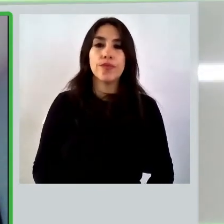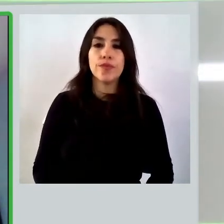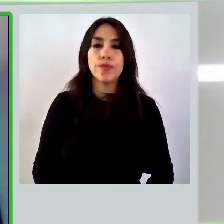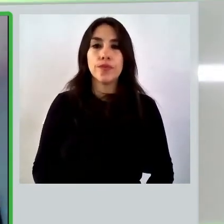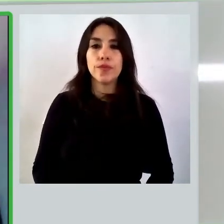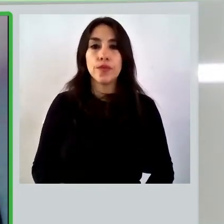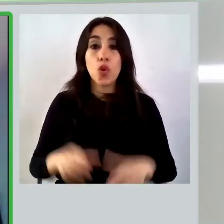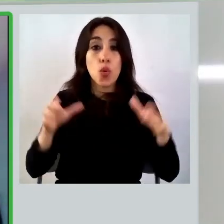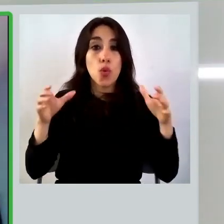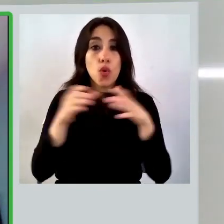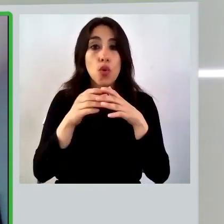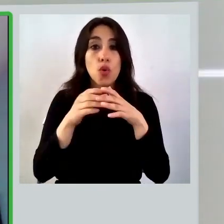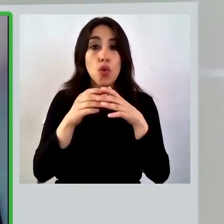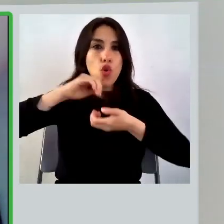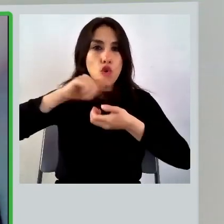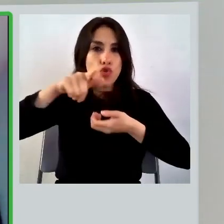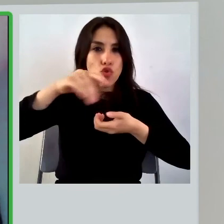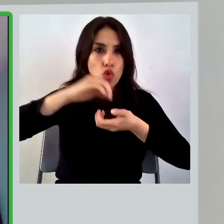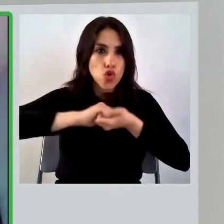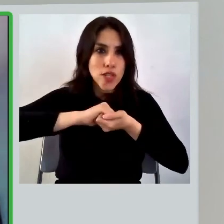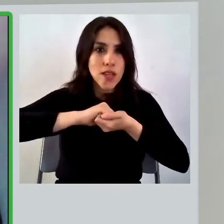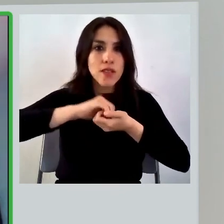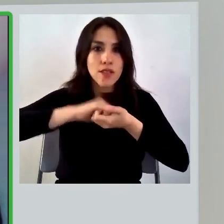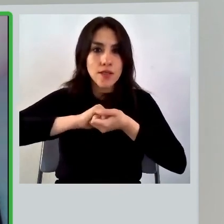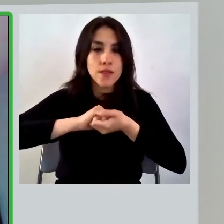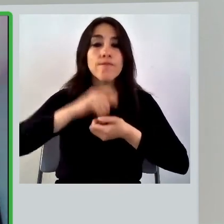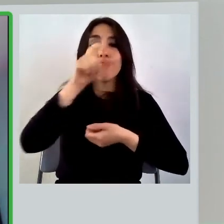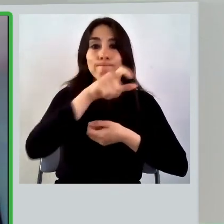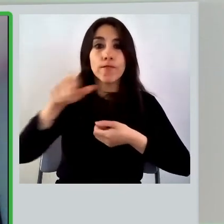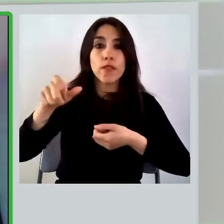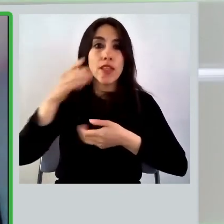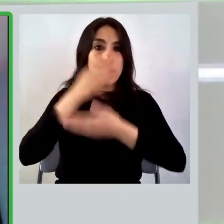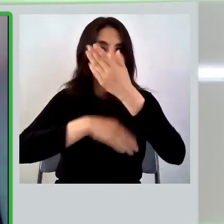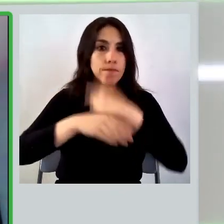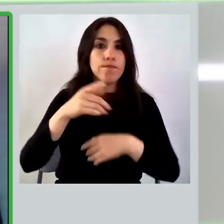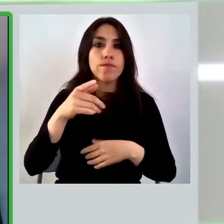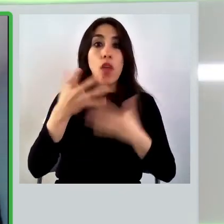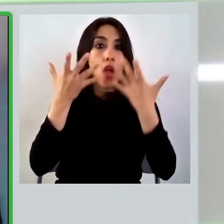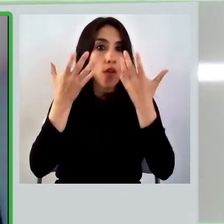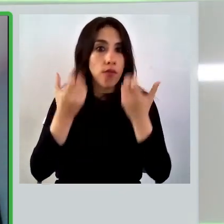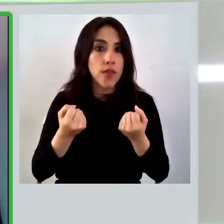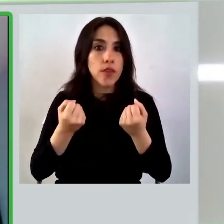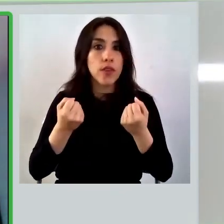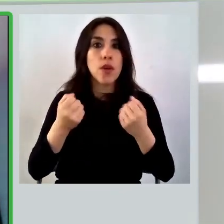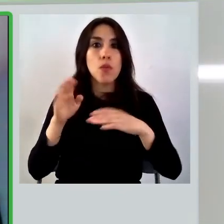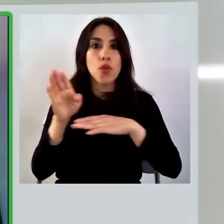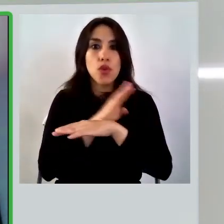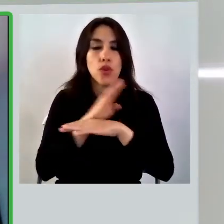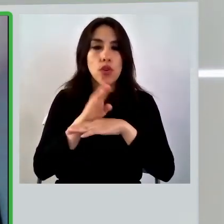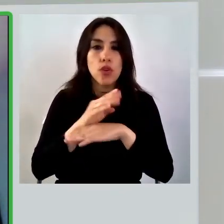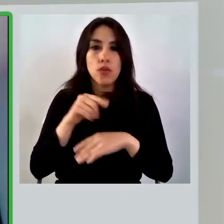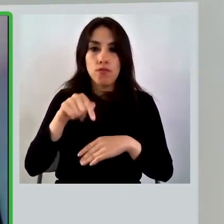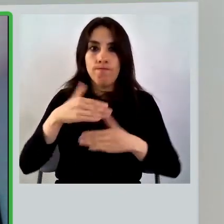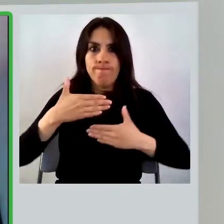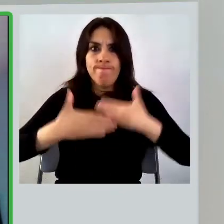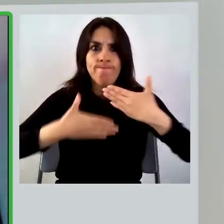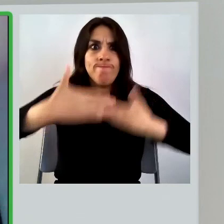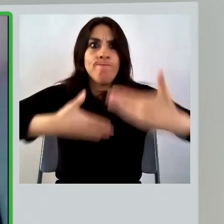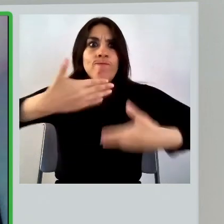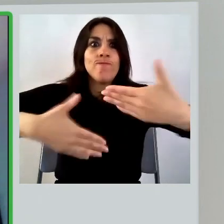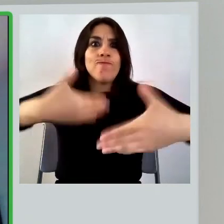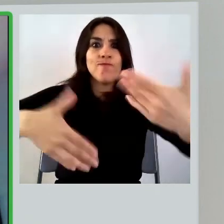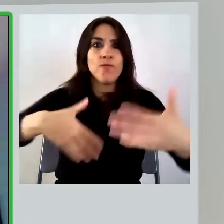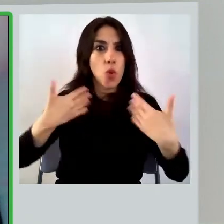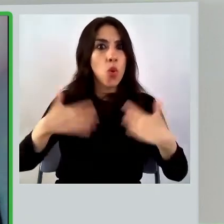employing, engaging, enabling, and empowering, by four E's, right? Persons with disabilities were seeing